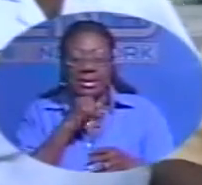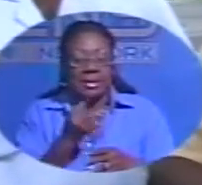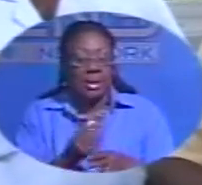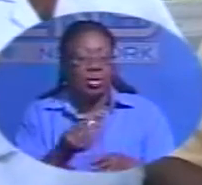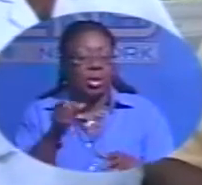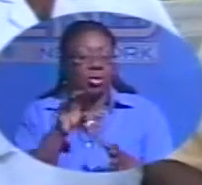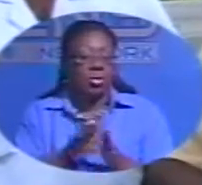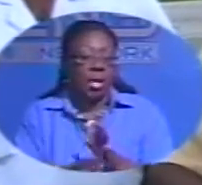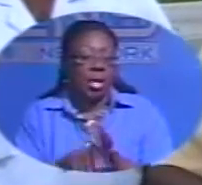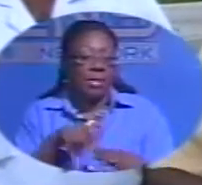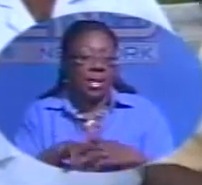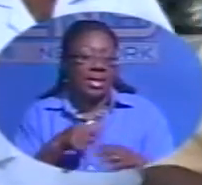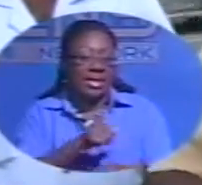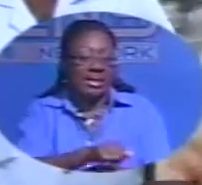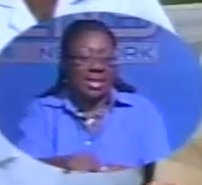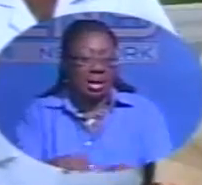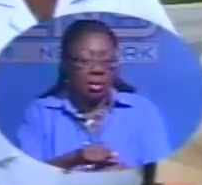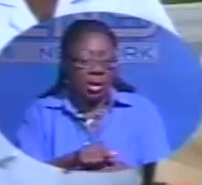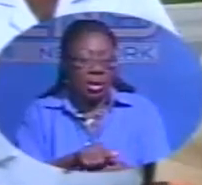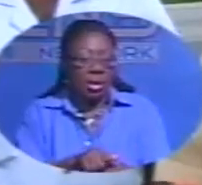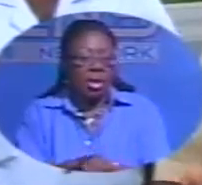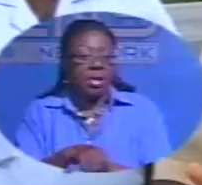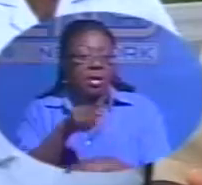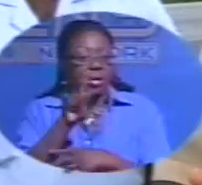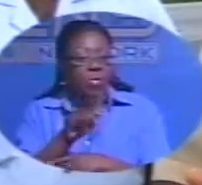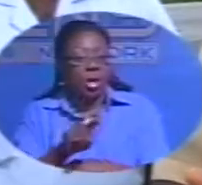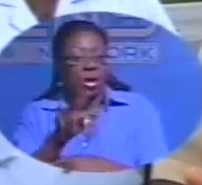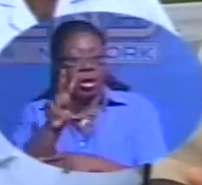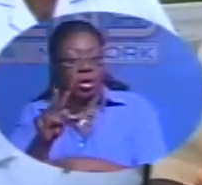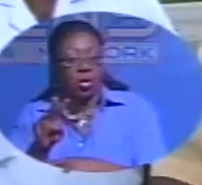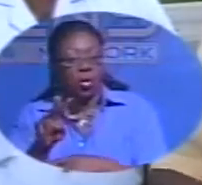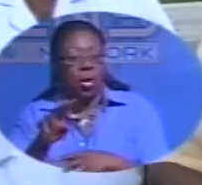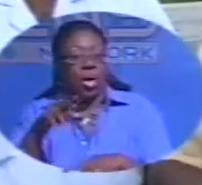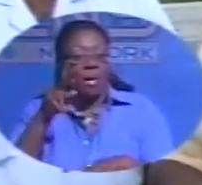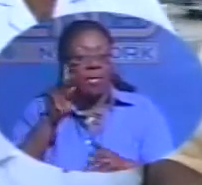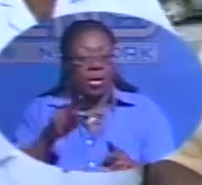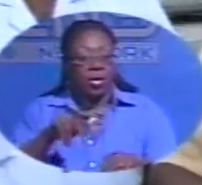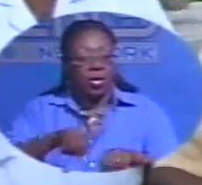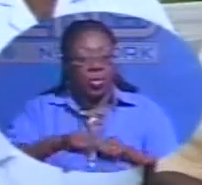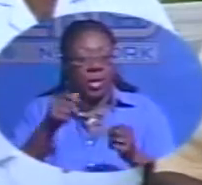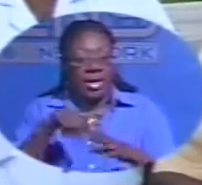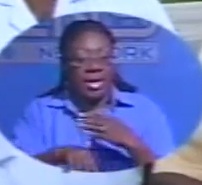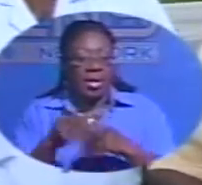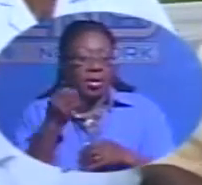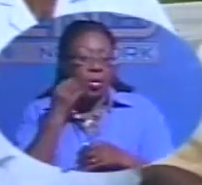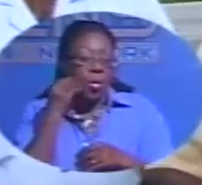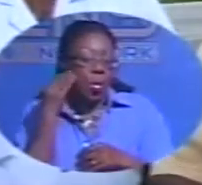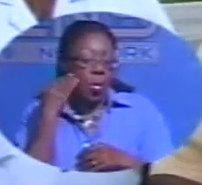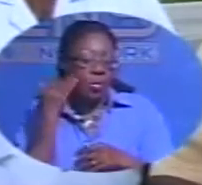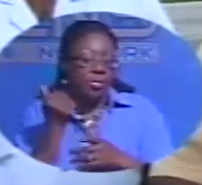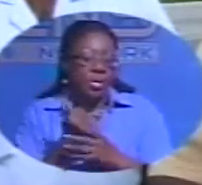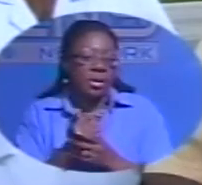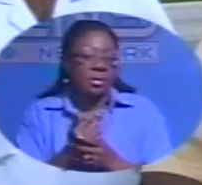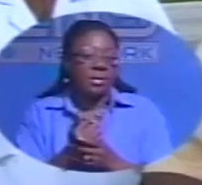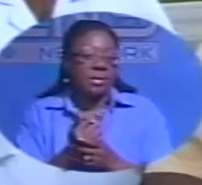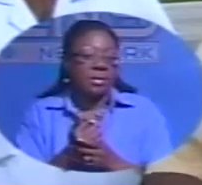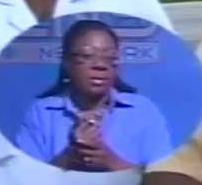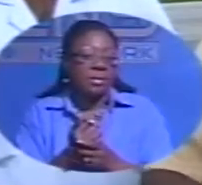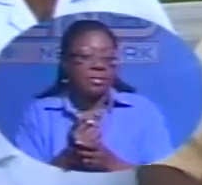incidents of a concern to report. There was 1 or 2 house break-ins, like I indicated, which are in the last 4 or 5 weeks, which is very